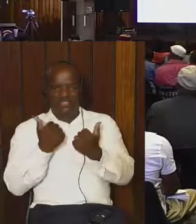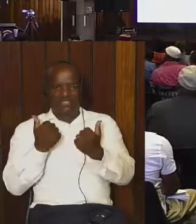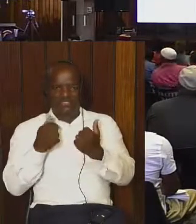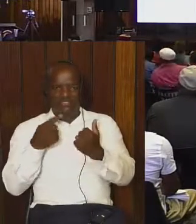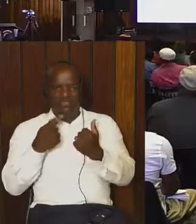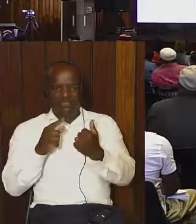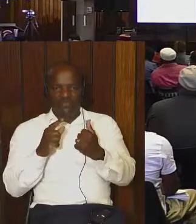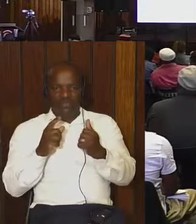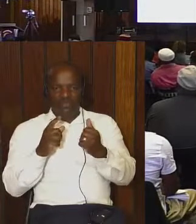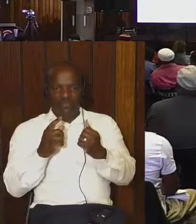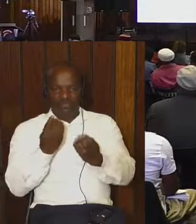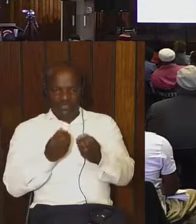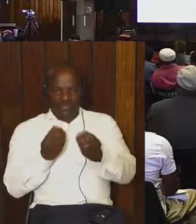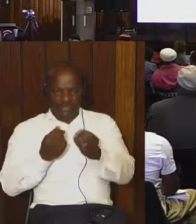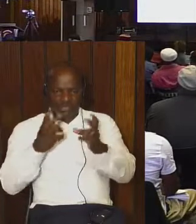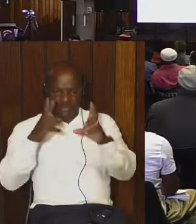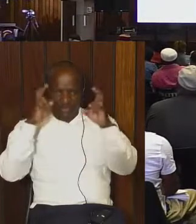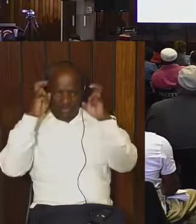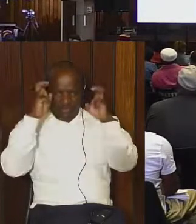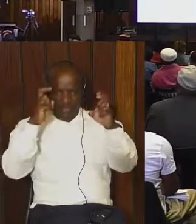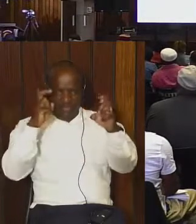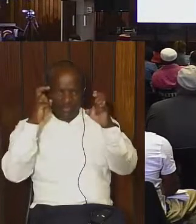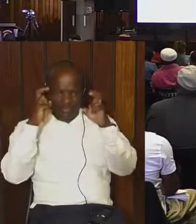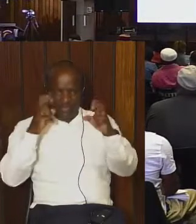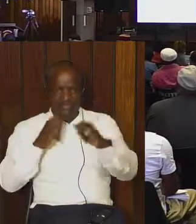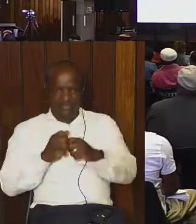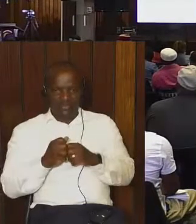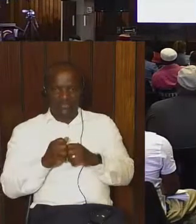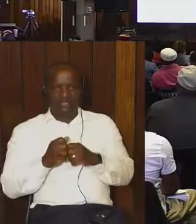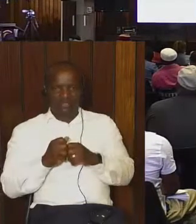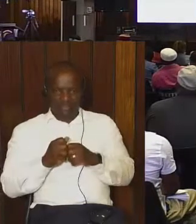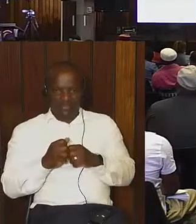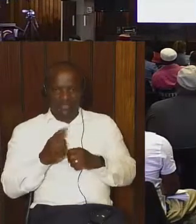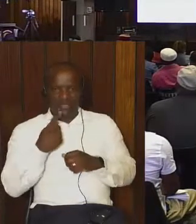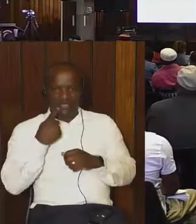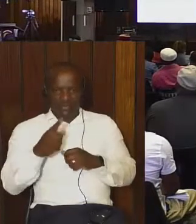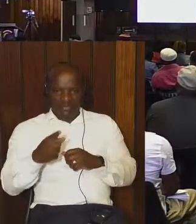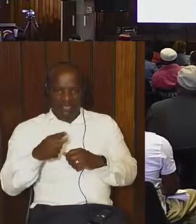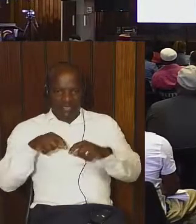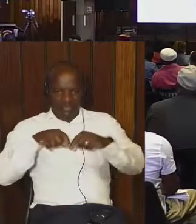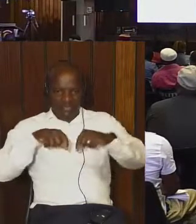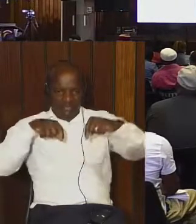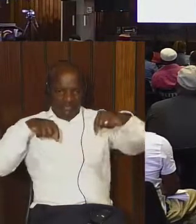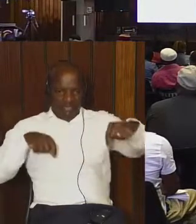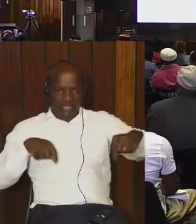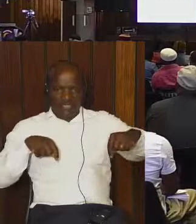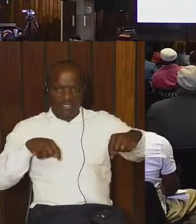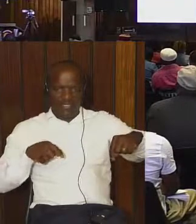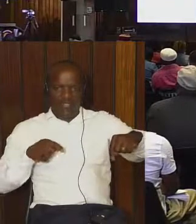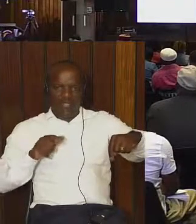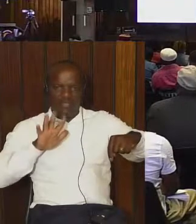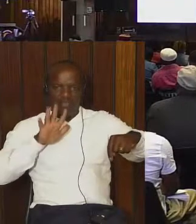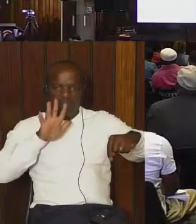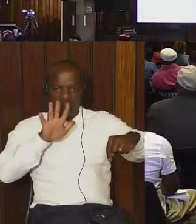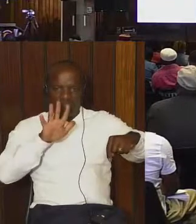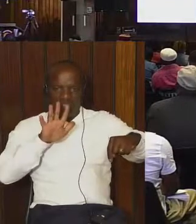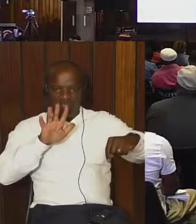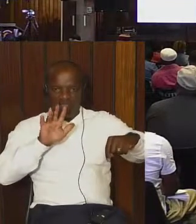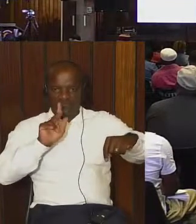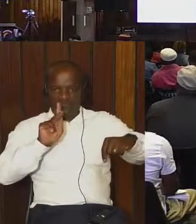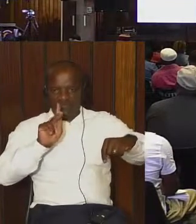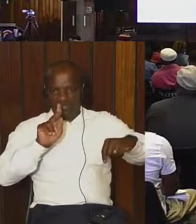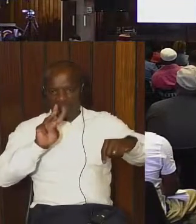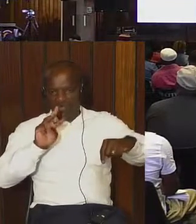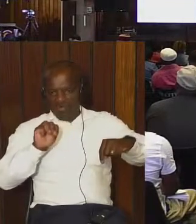bus. It was a distance of 5 kilometers radius. But you see what happened,